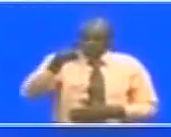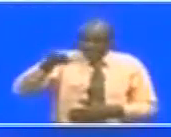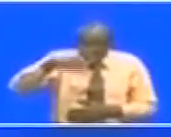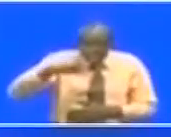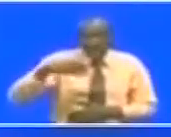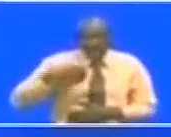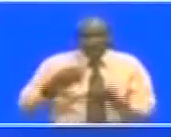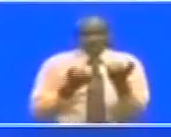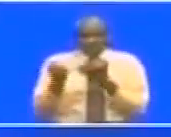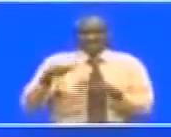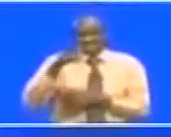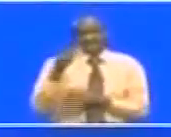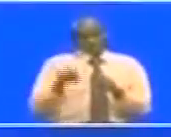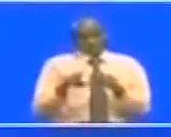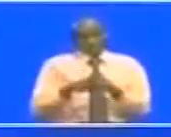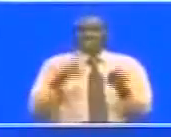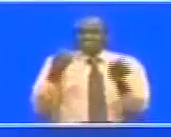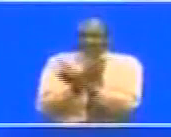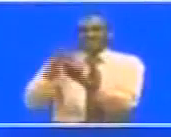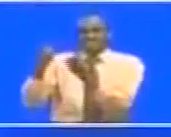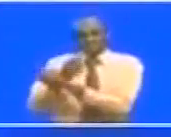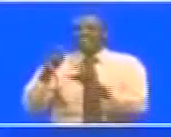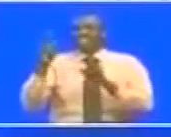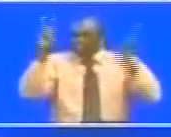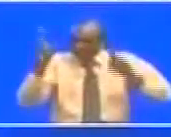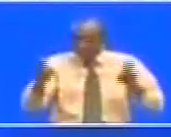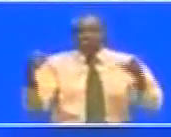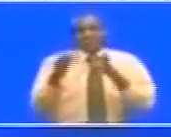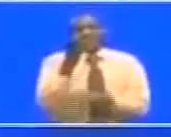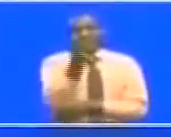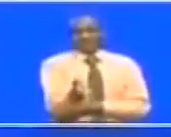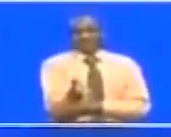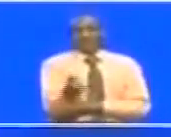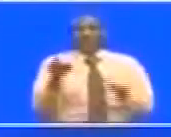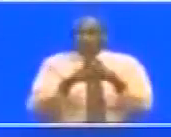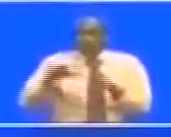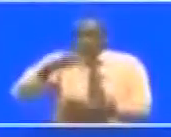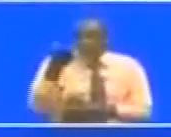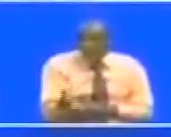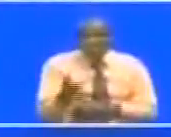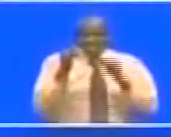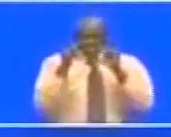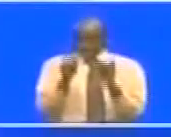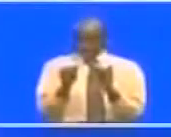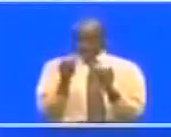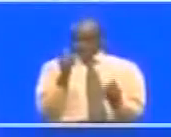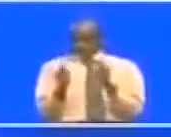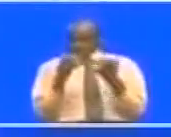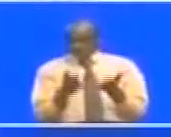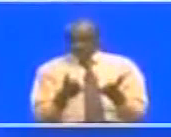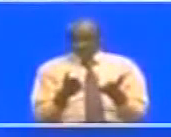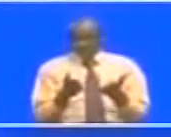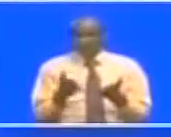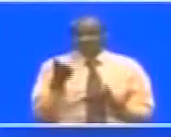and commercial hub, with many multinational companies located here. It is also the location of a new feature of the Dar es Salaam